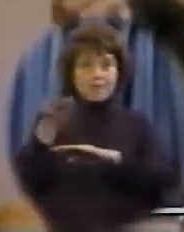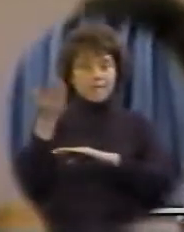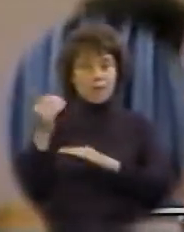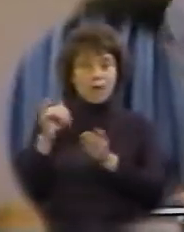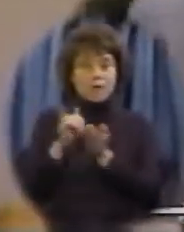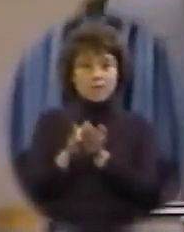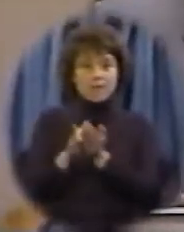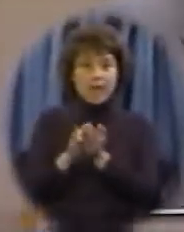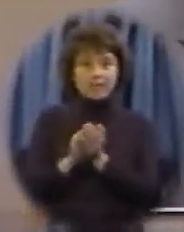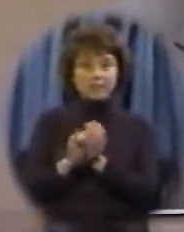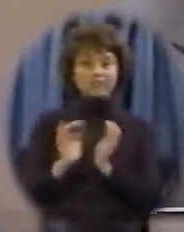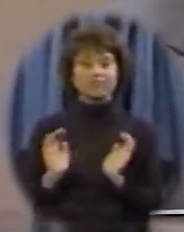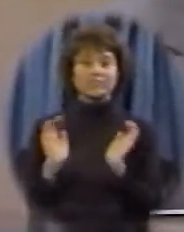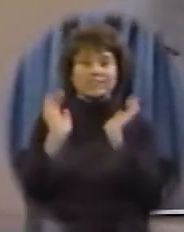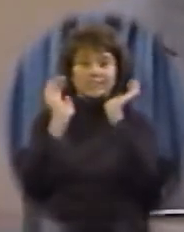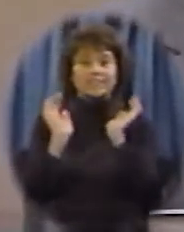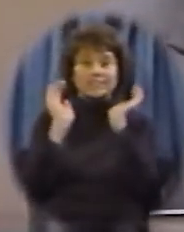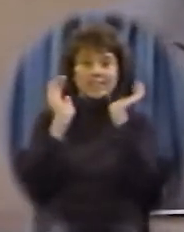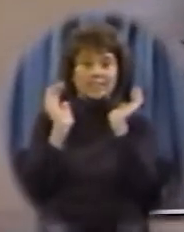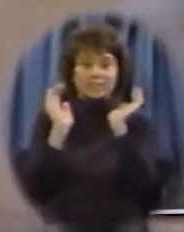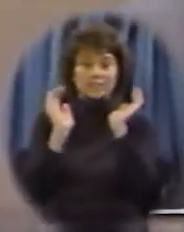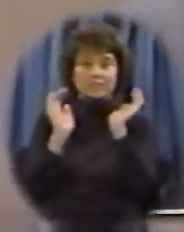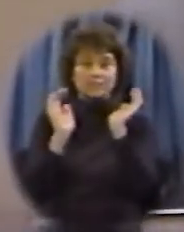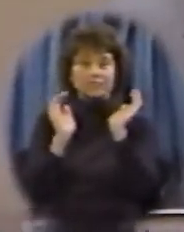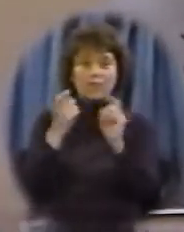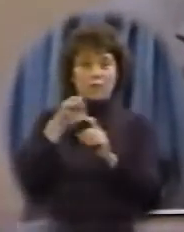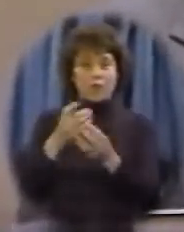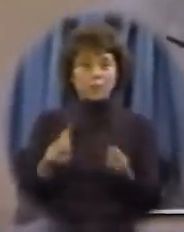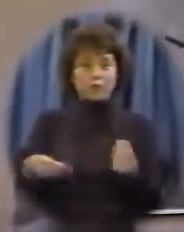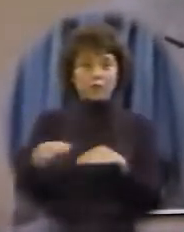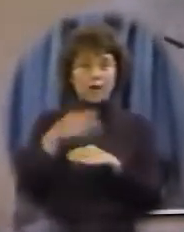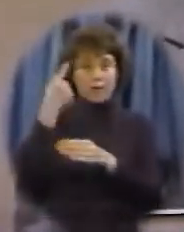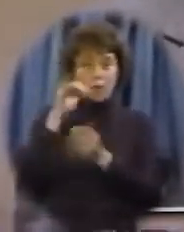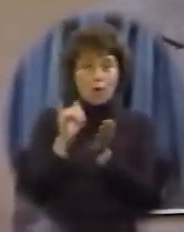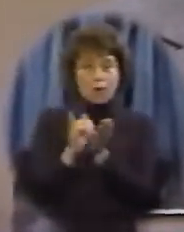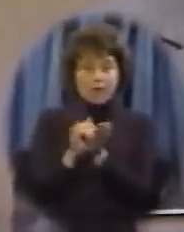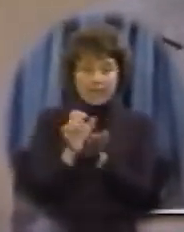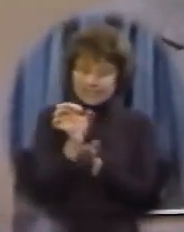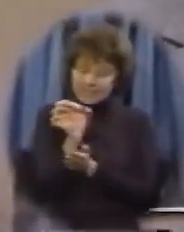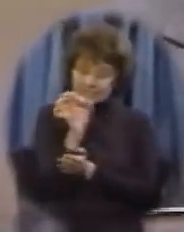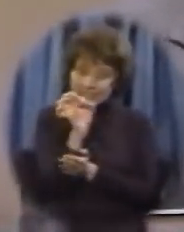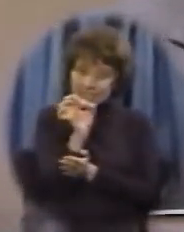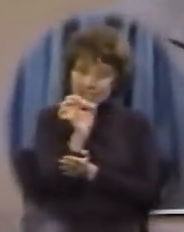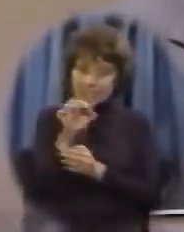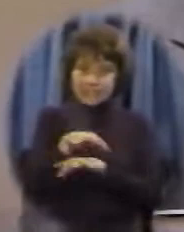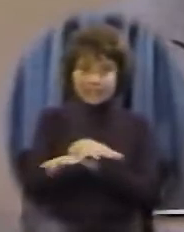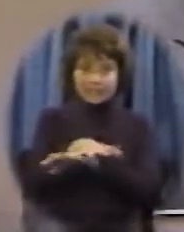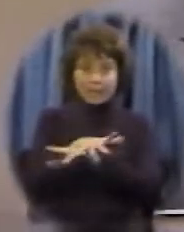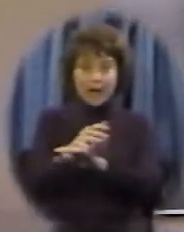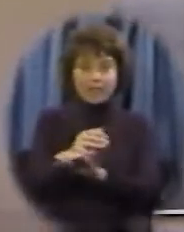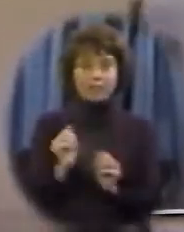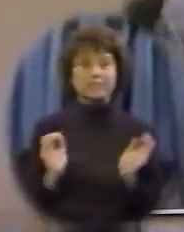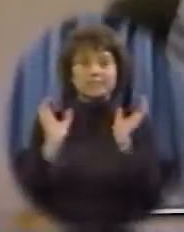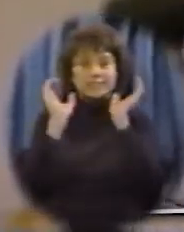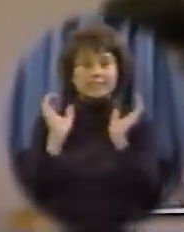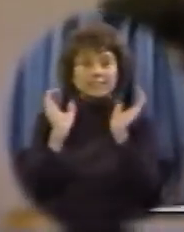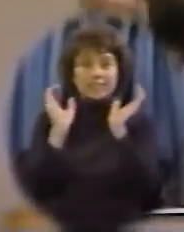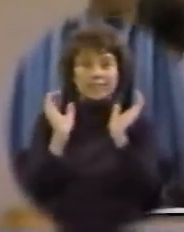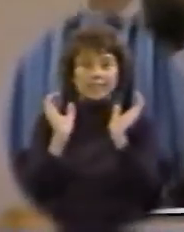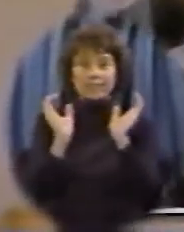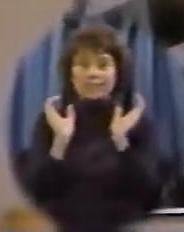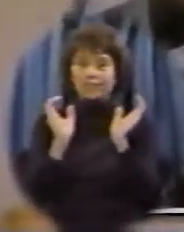from the ground. For that little spider to do that, to lift that oyster shell, which is many, many times the weight of that little spider, requires an